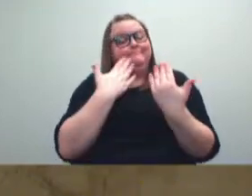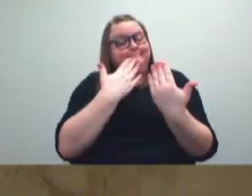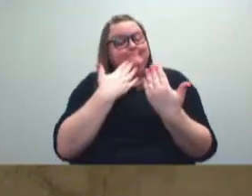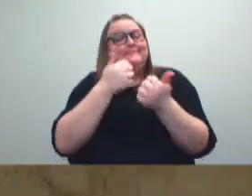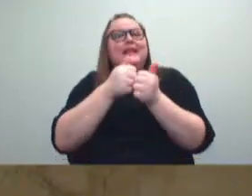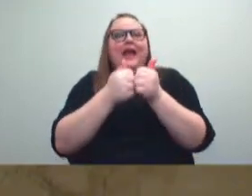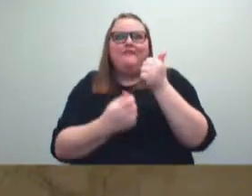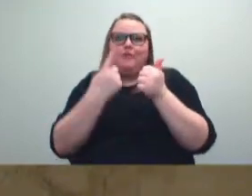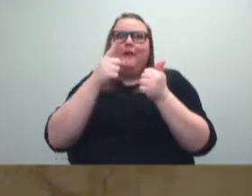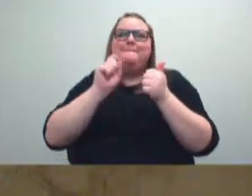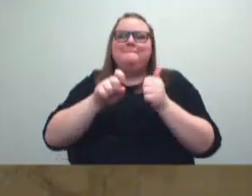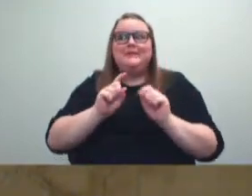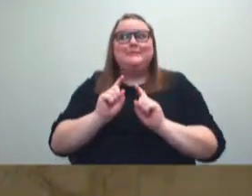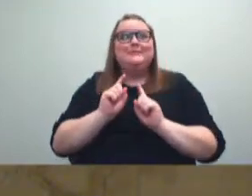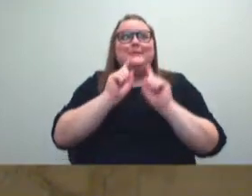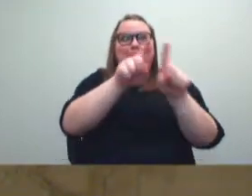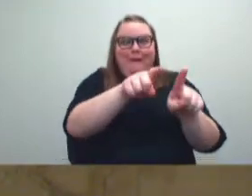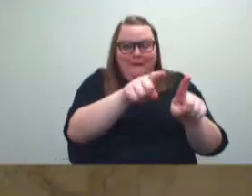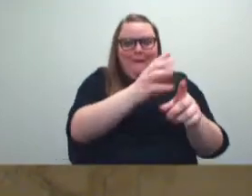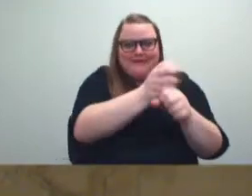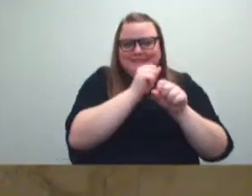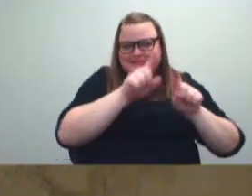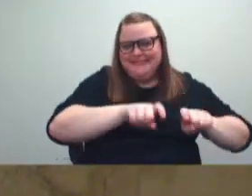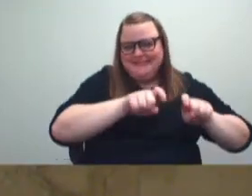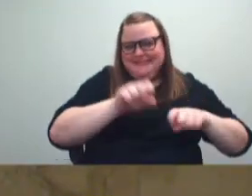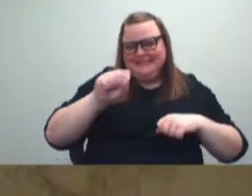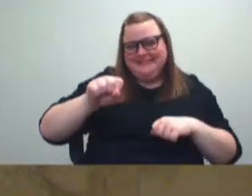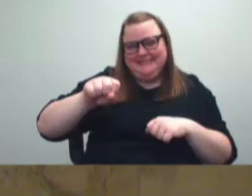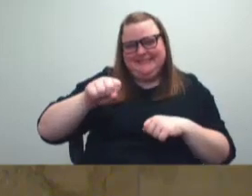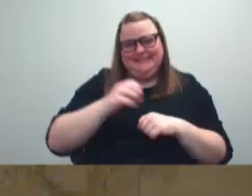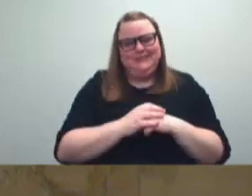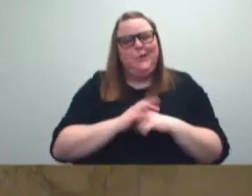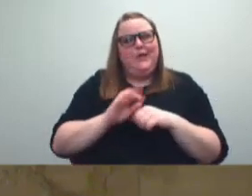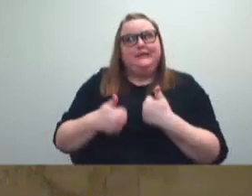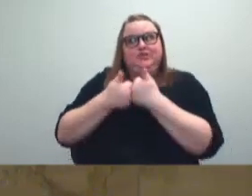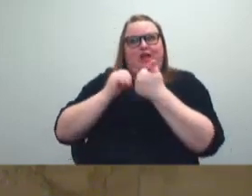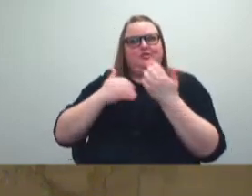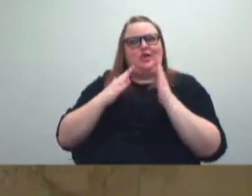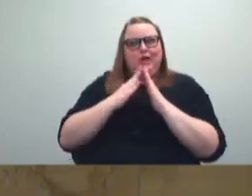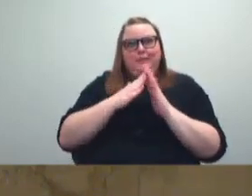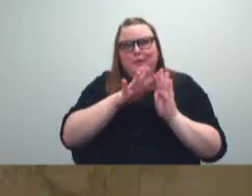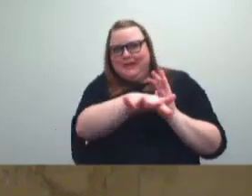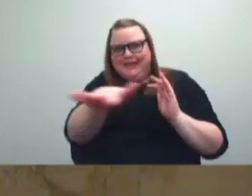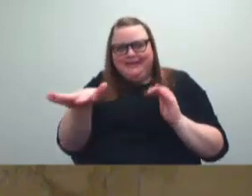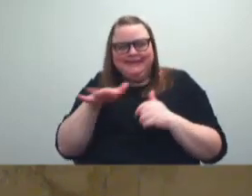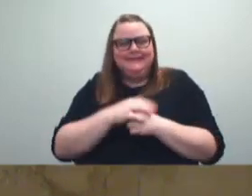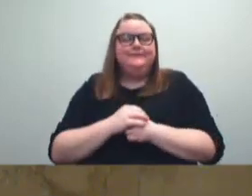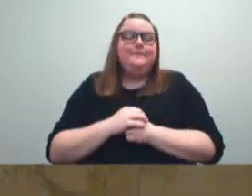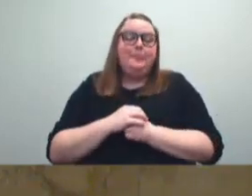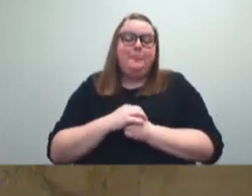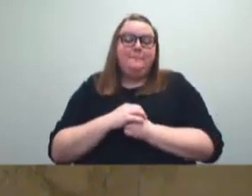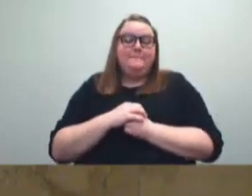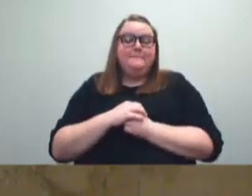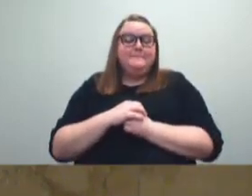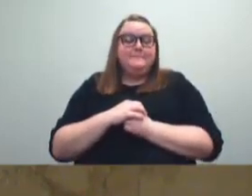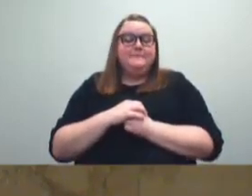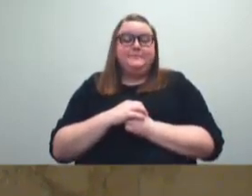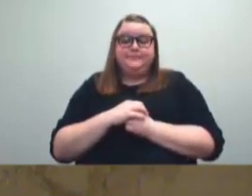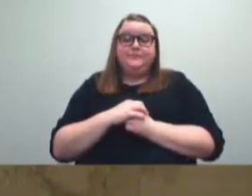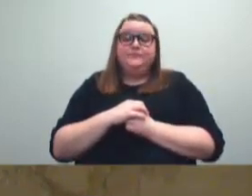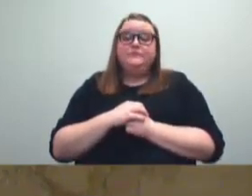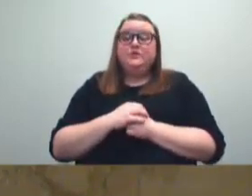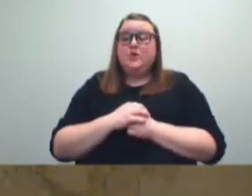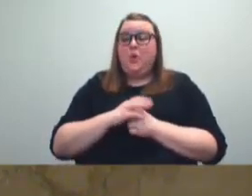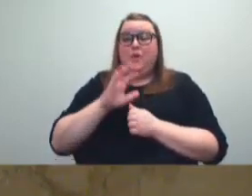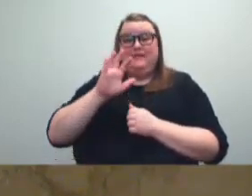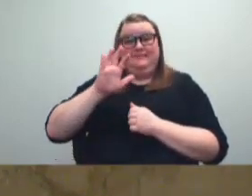the community, let's see. And all of a sudden, it's a mass. Is that exactly the same criteria? You